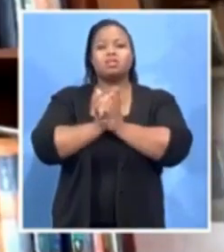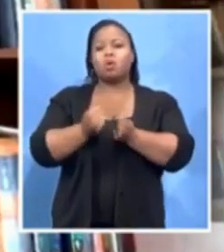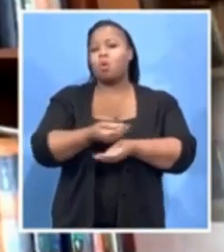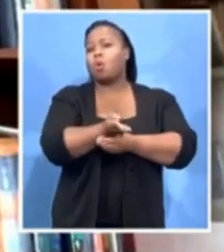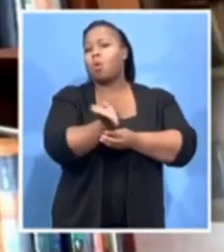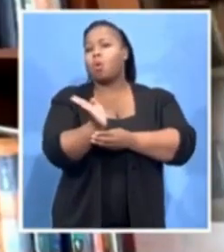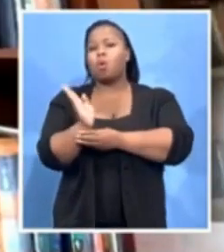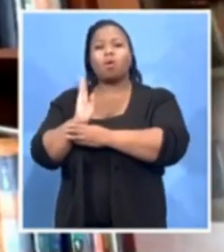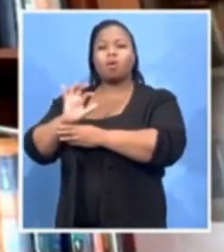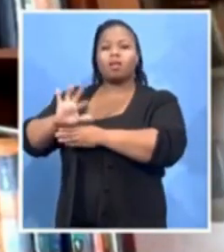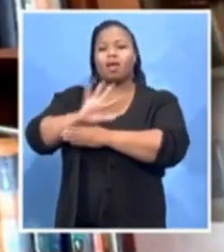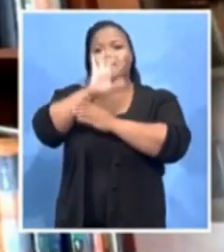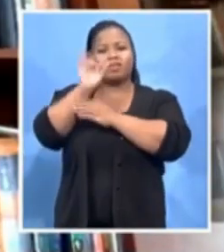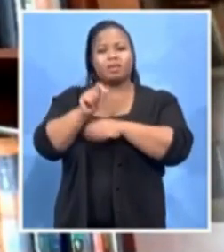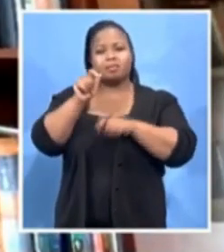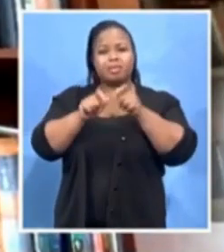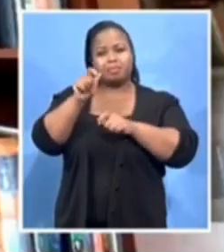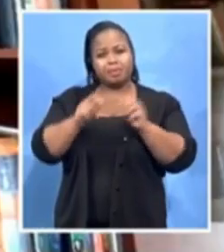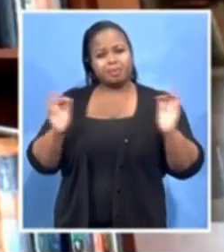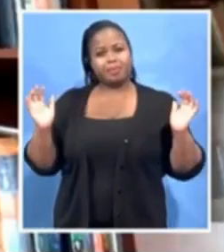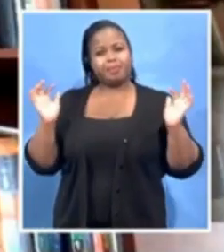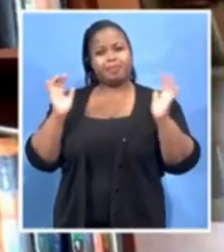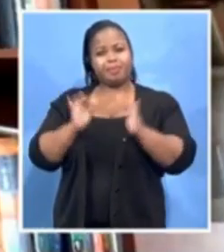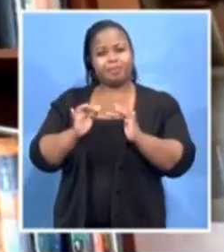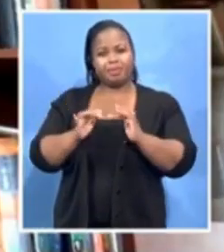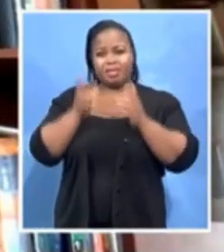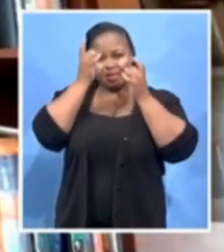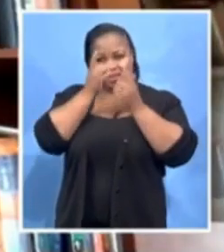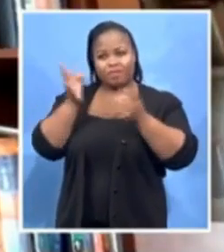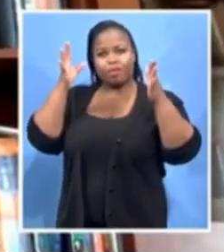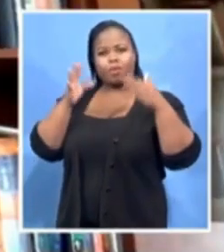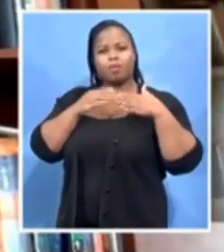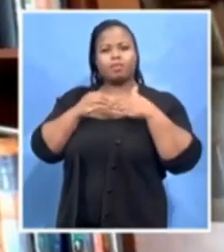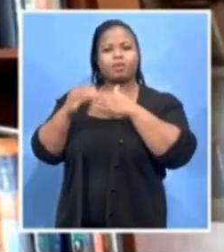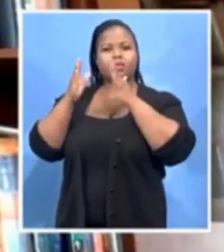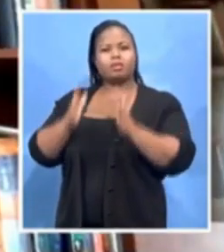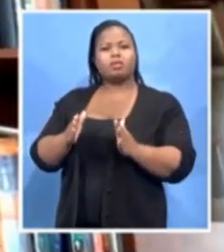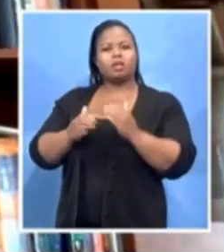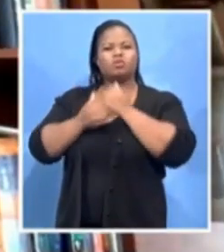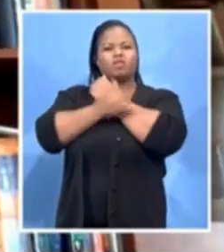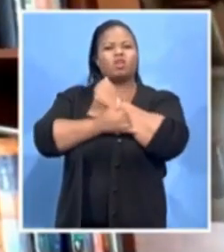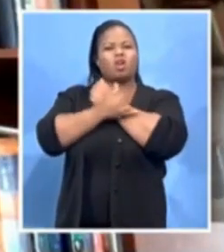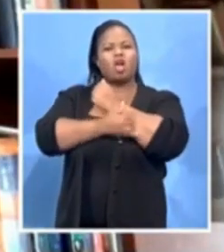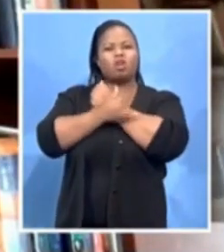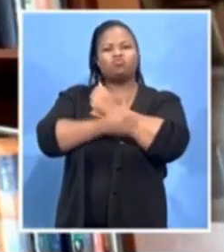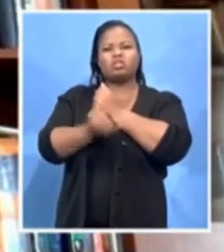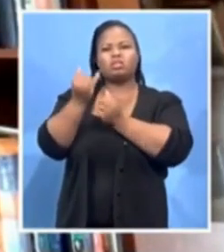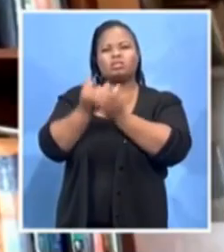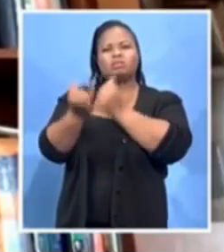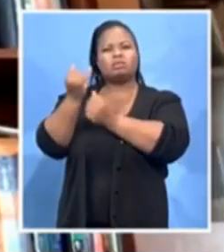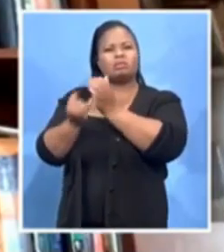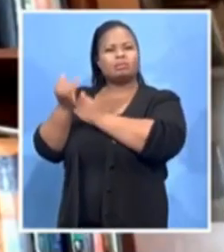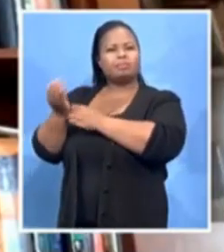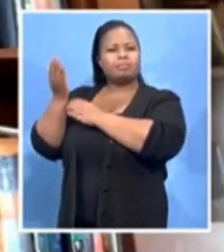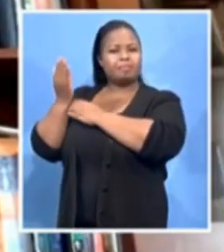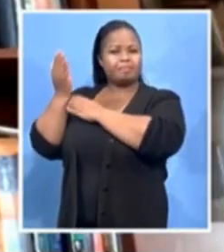the leaders at that time, at the leaders of the countries which were independent at that time, and in that meeting, the